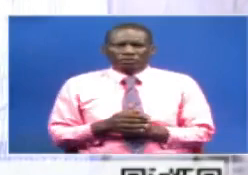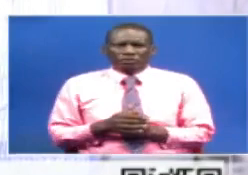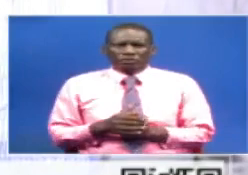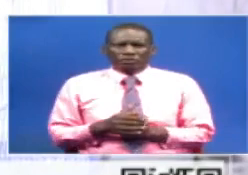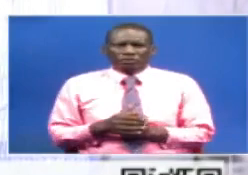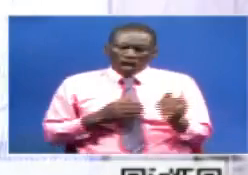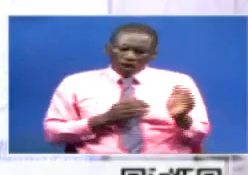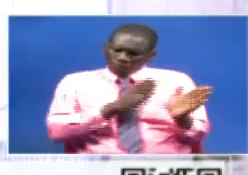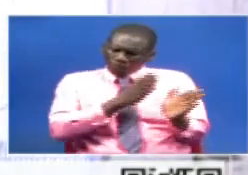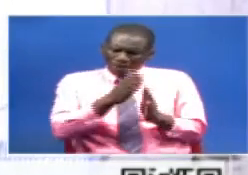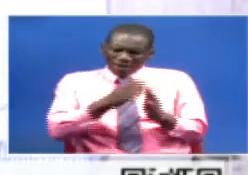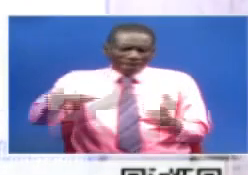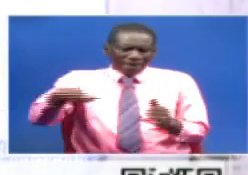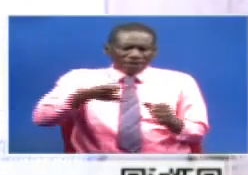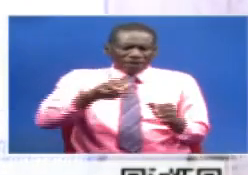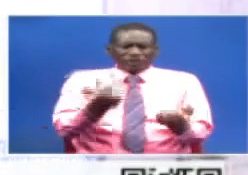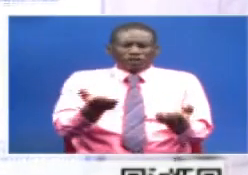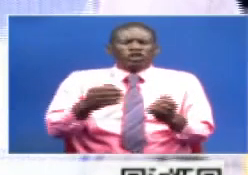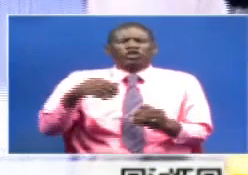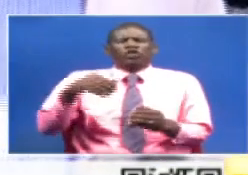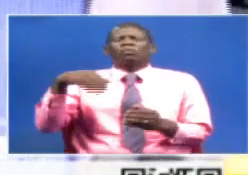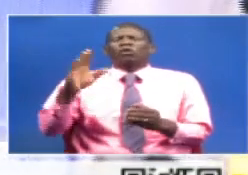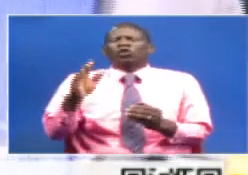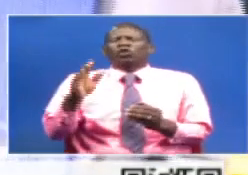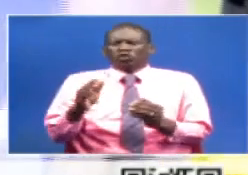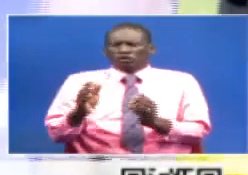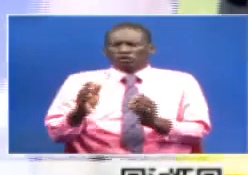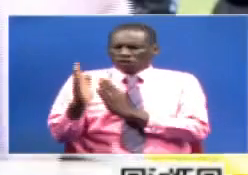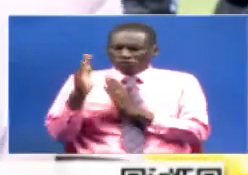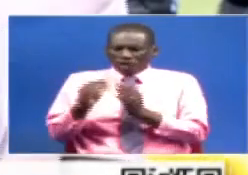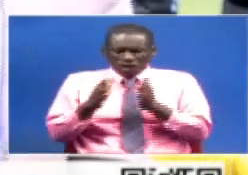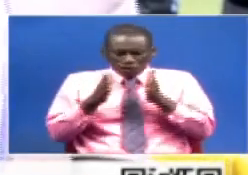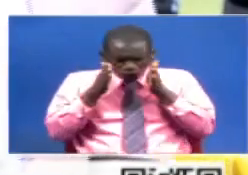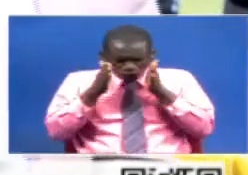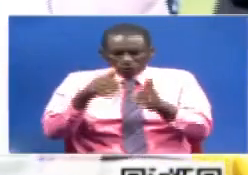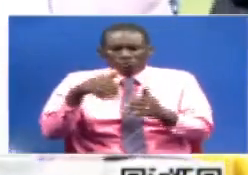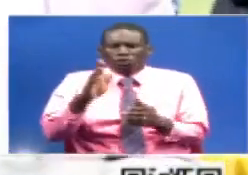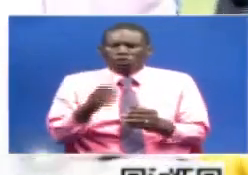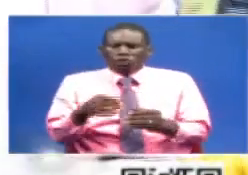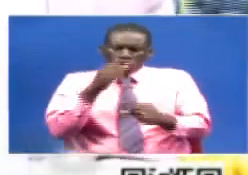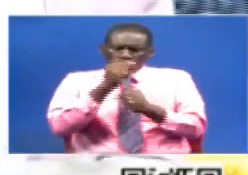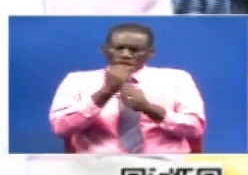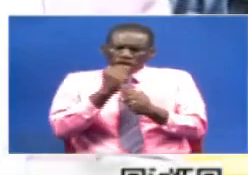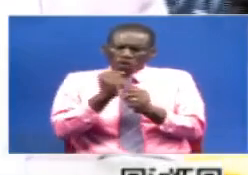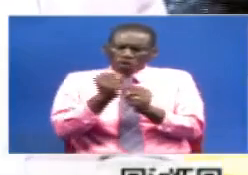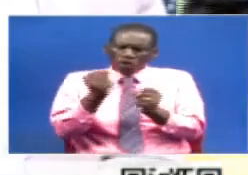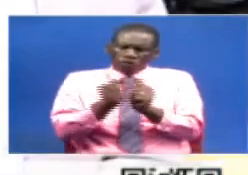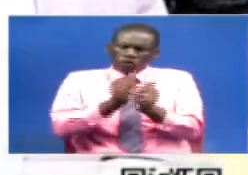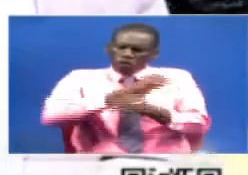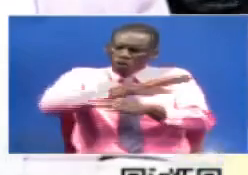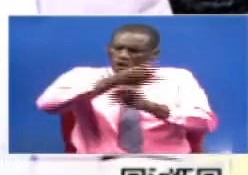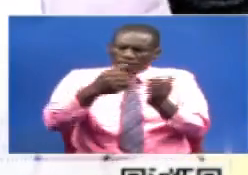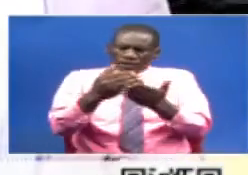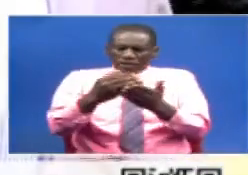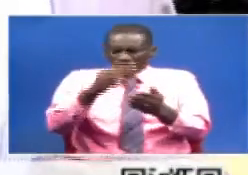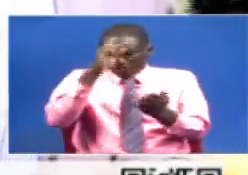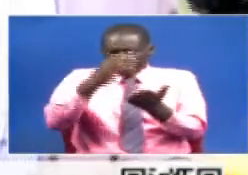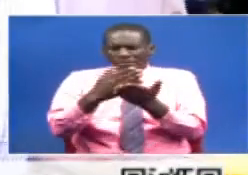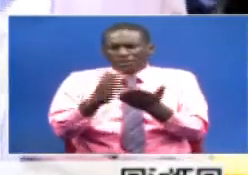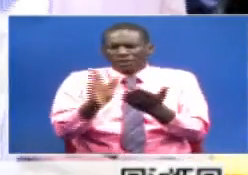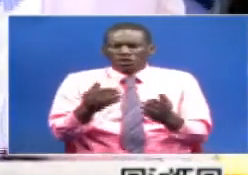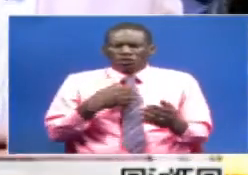Interior, they have mapped out areas that requires critical attention. We worked with all arms of